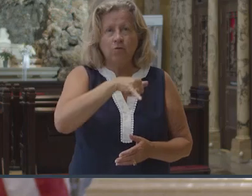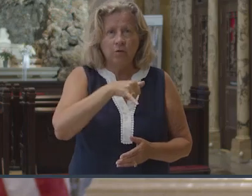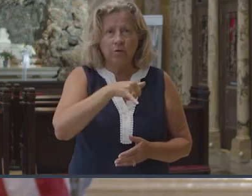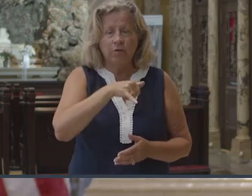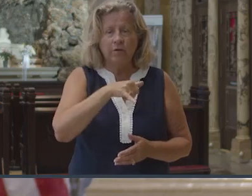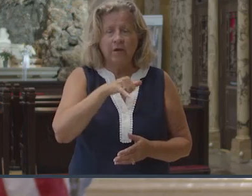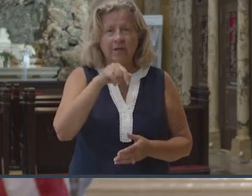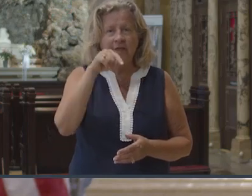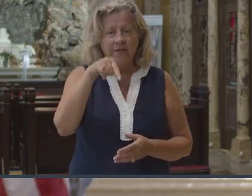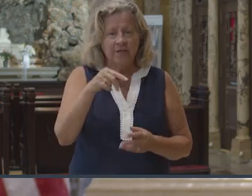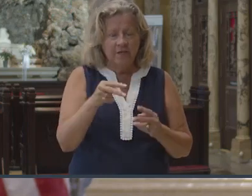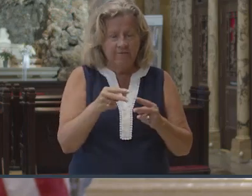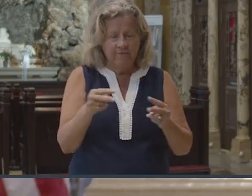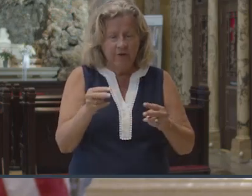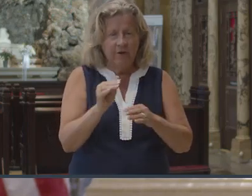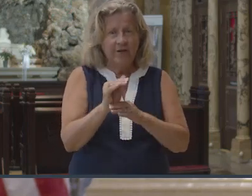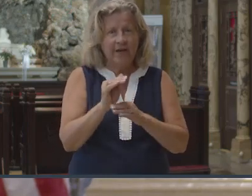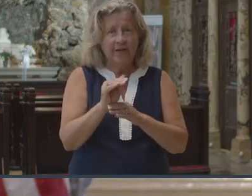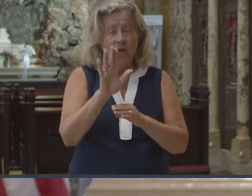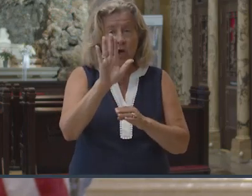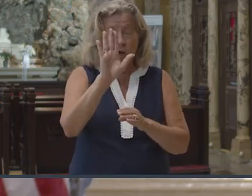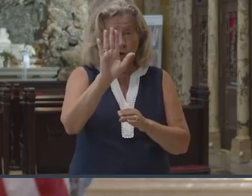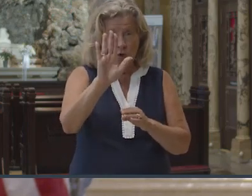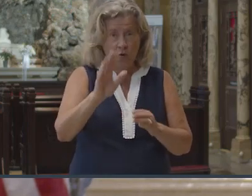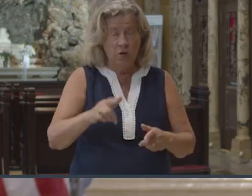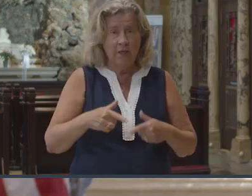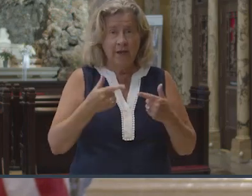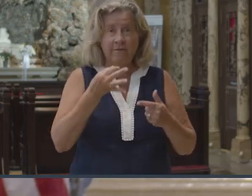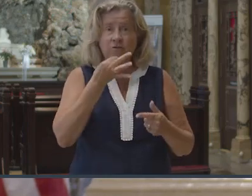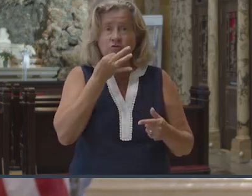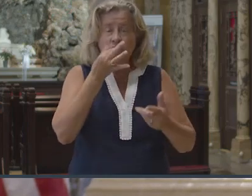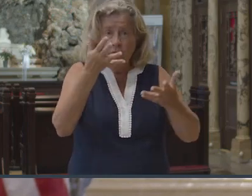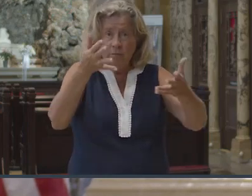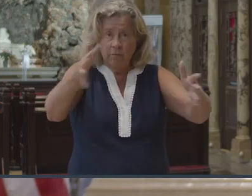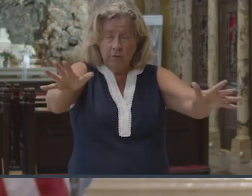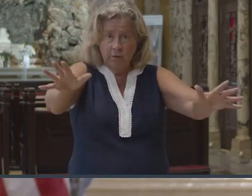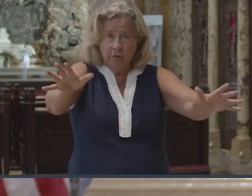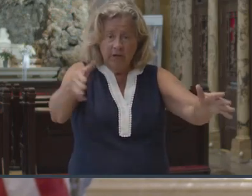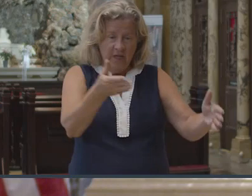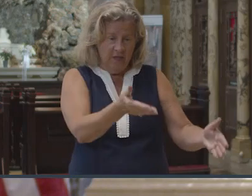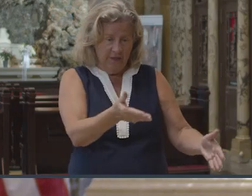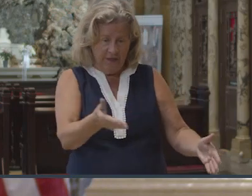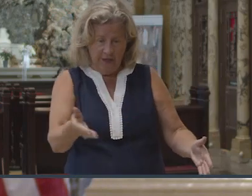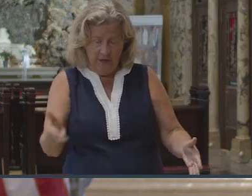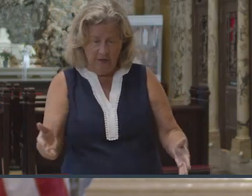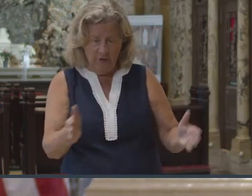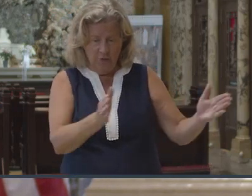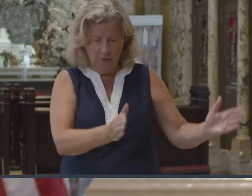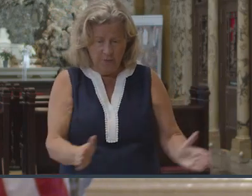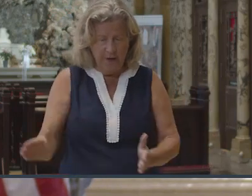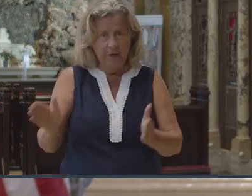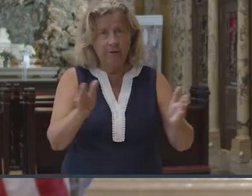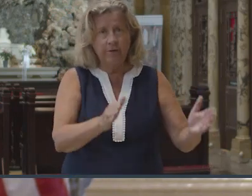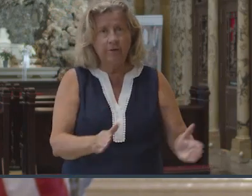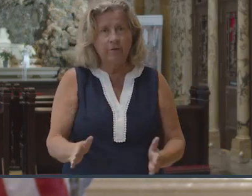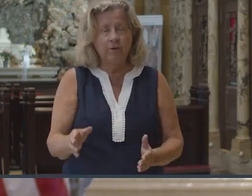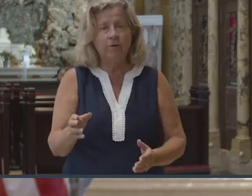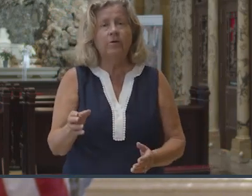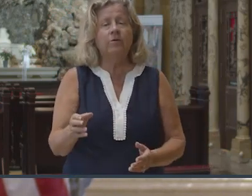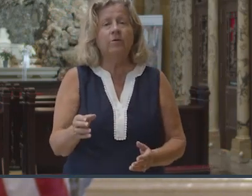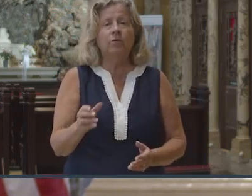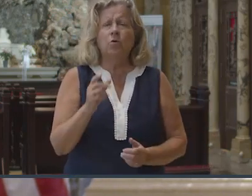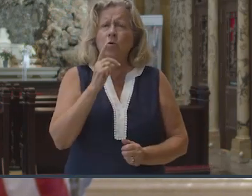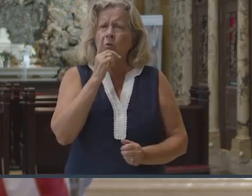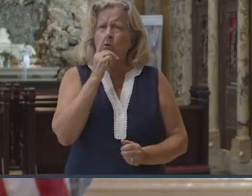night your life is being demanded of you, and the things you have prepared, whose will they